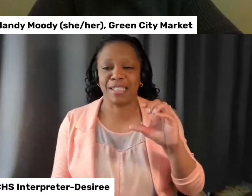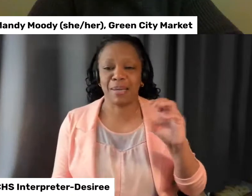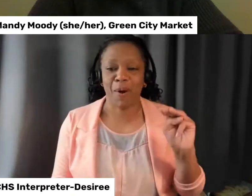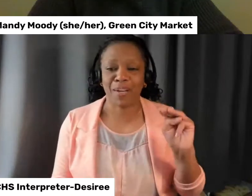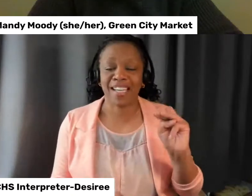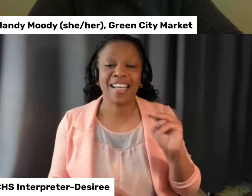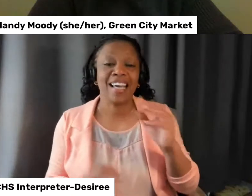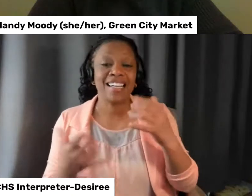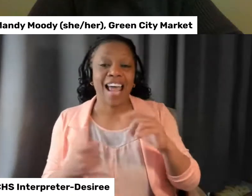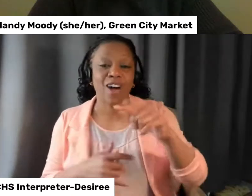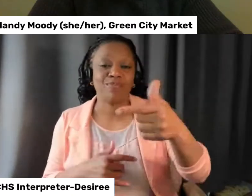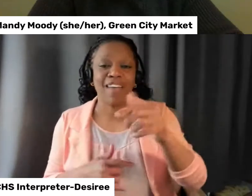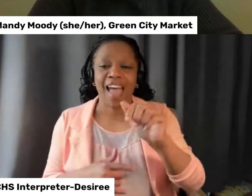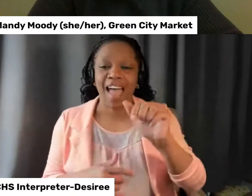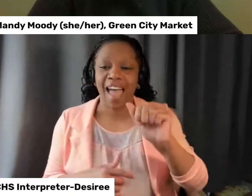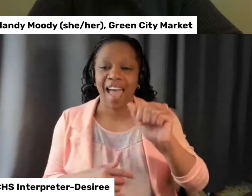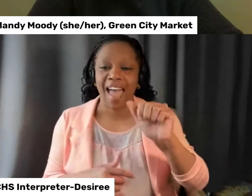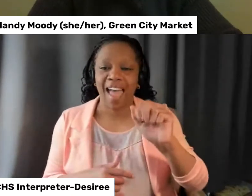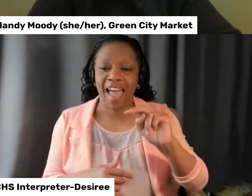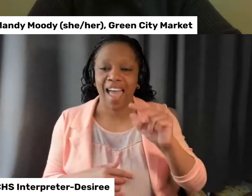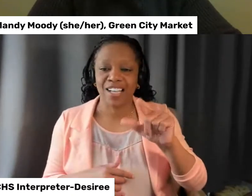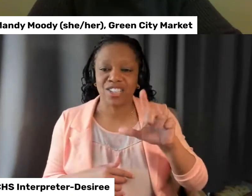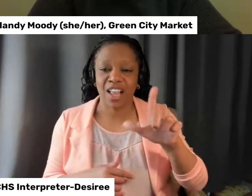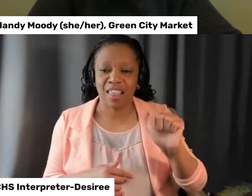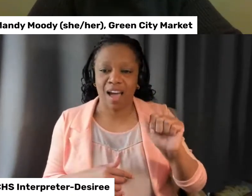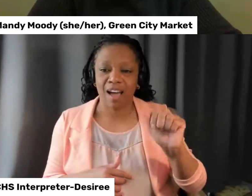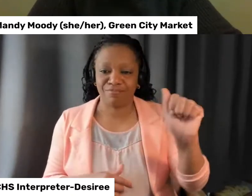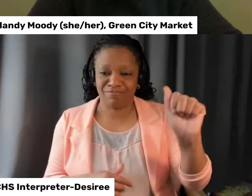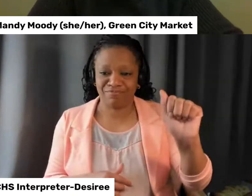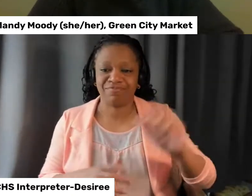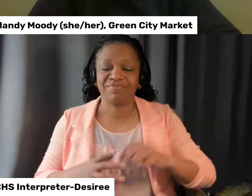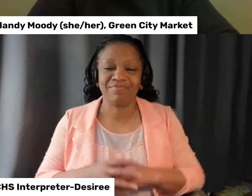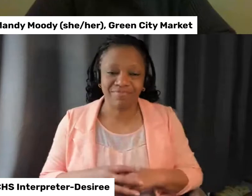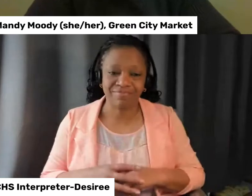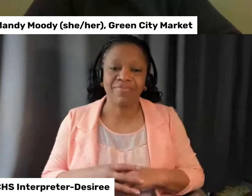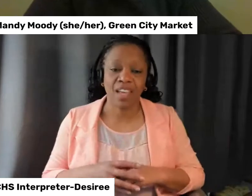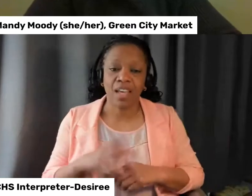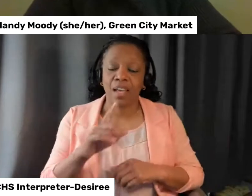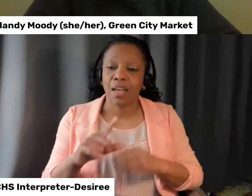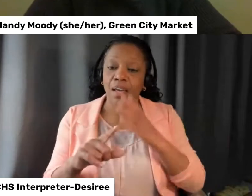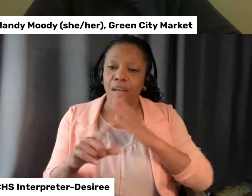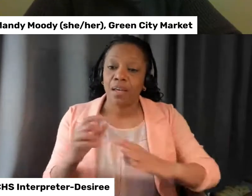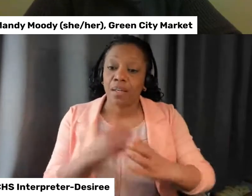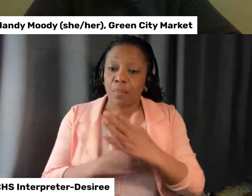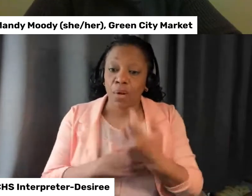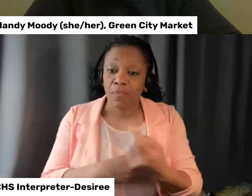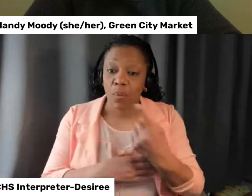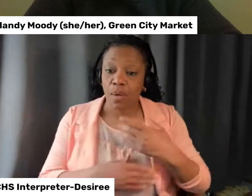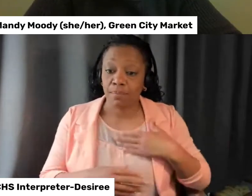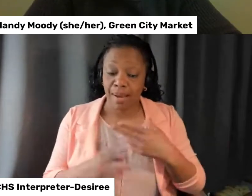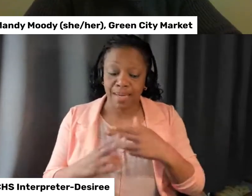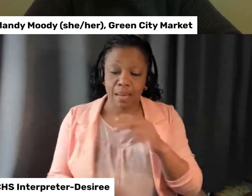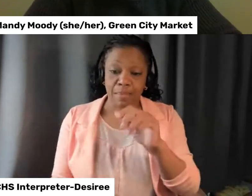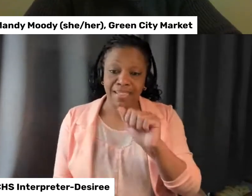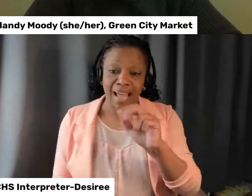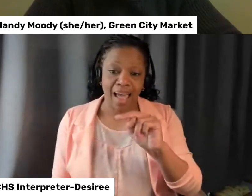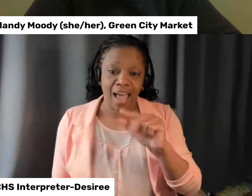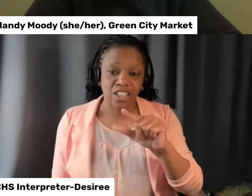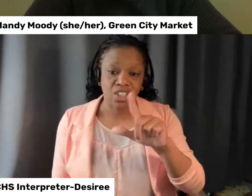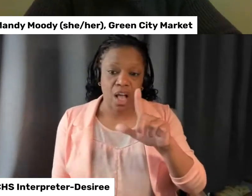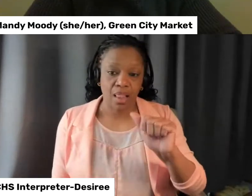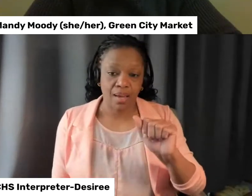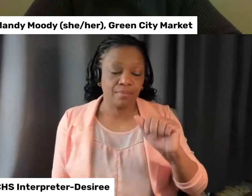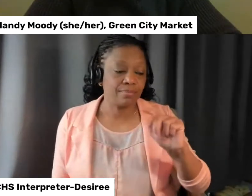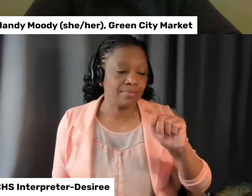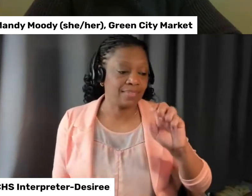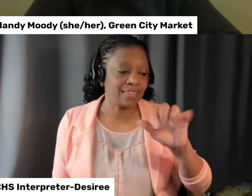share the community she represents. Good morning, everyone. My name is Angela Taylor. I